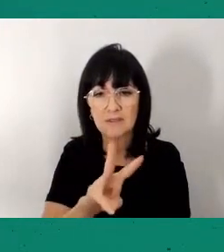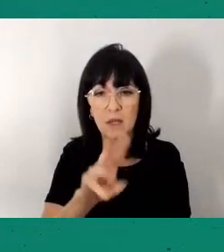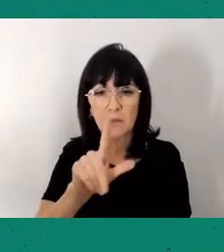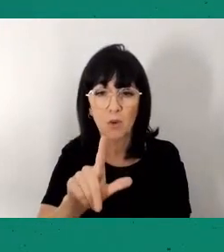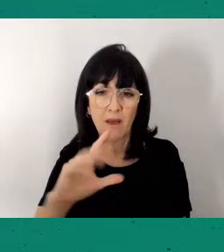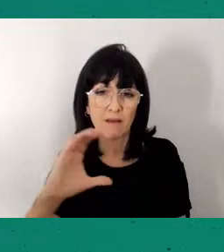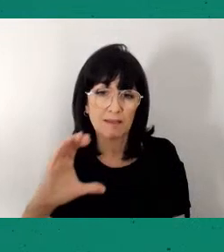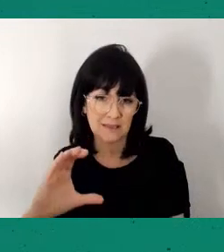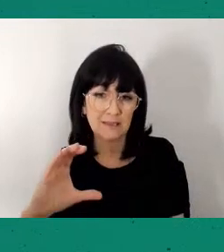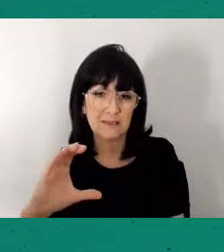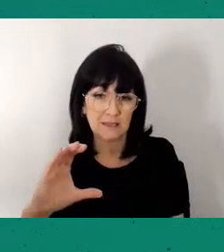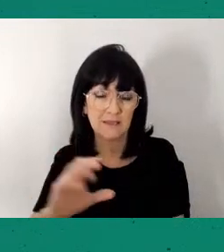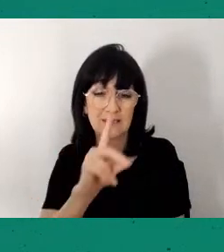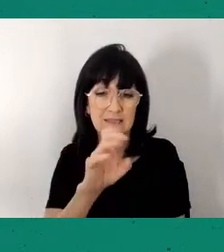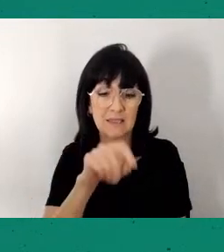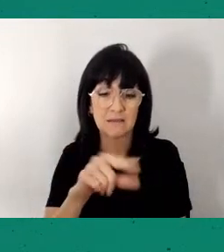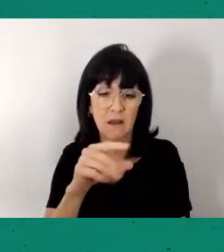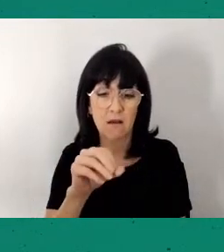de.gov/WLC. That's